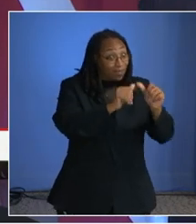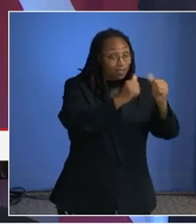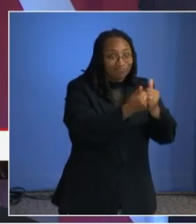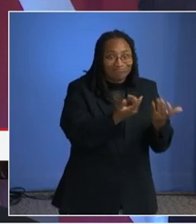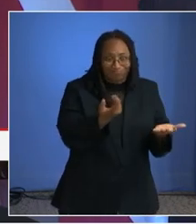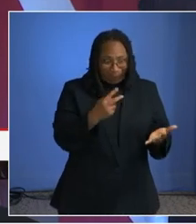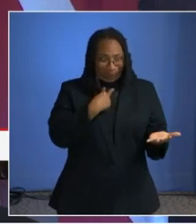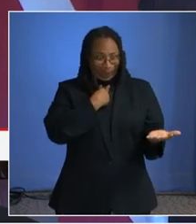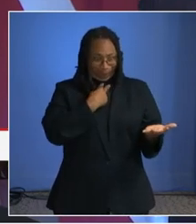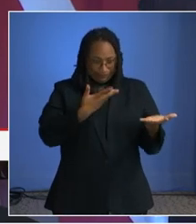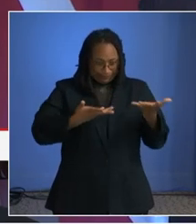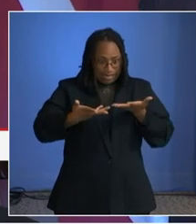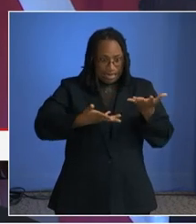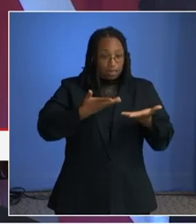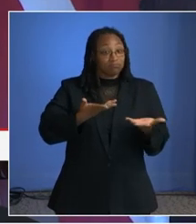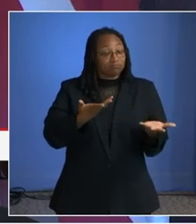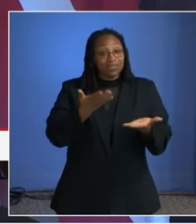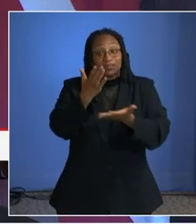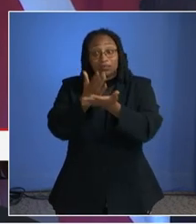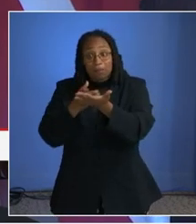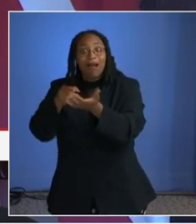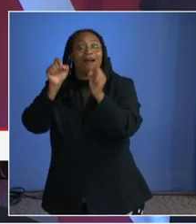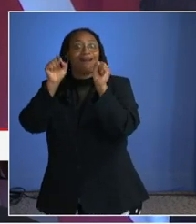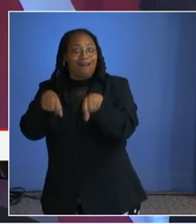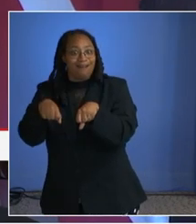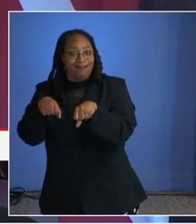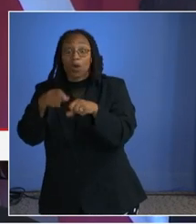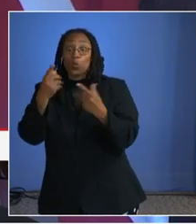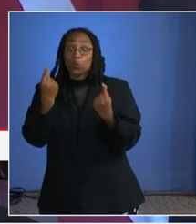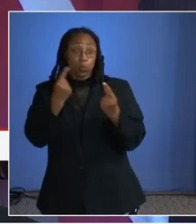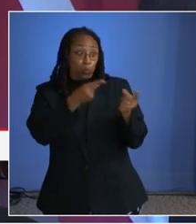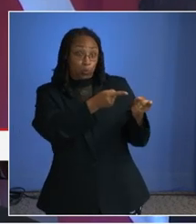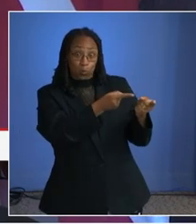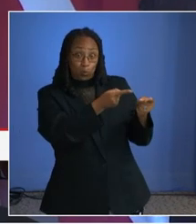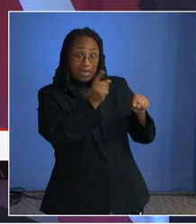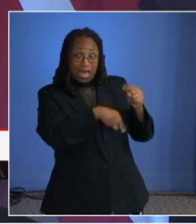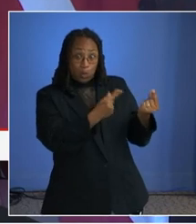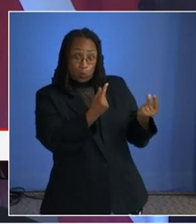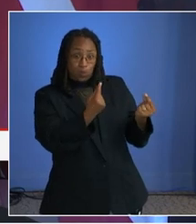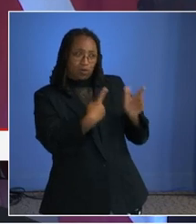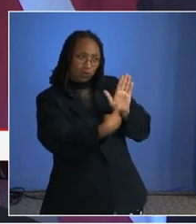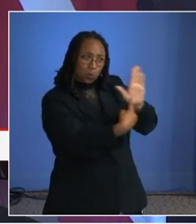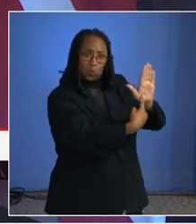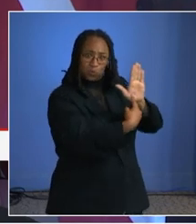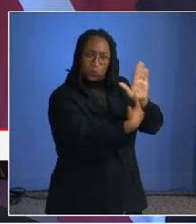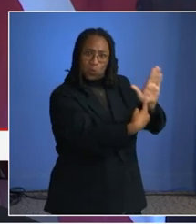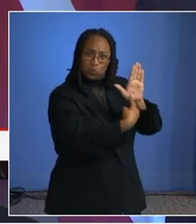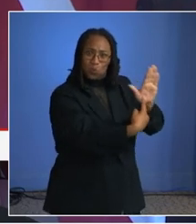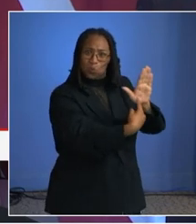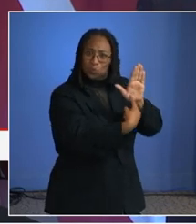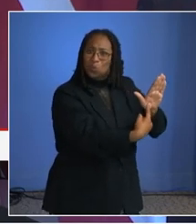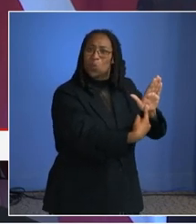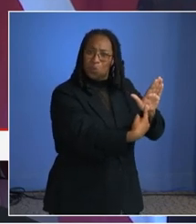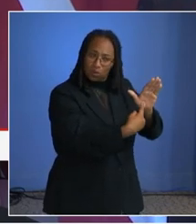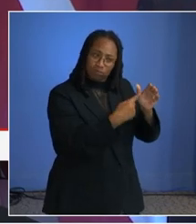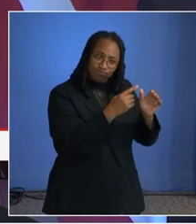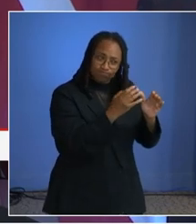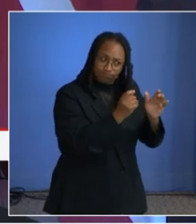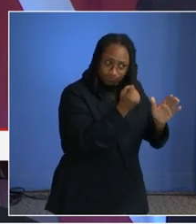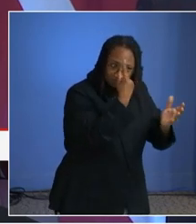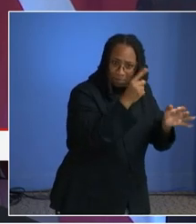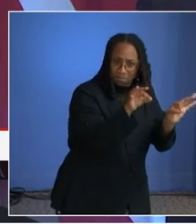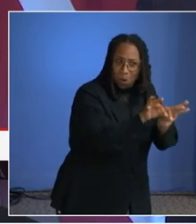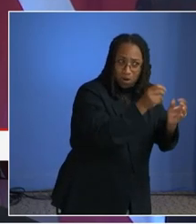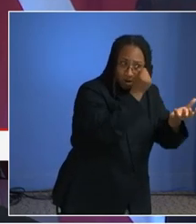shows what the government's liability is. And just my last follow-up on that, the Post article also talked about the financial cost of that. Has there